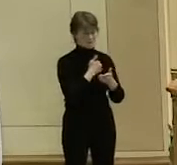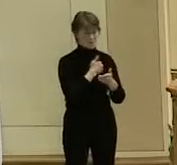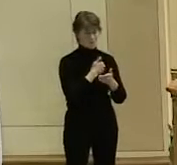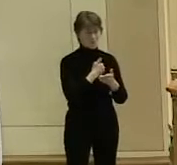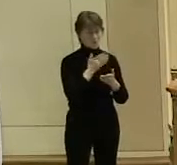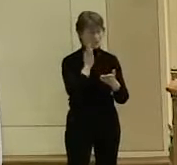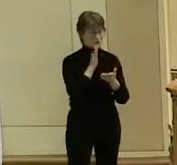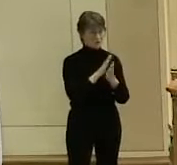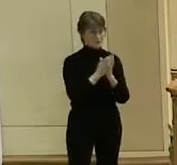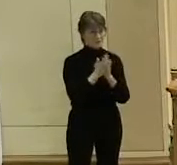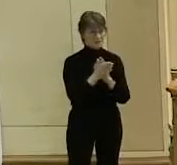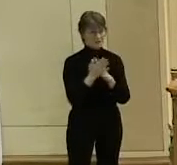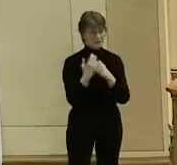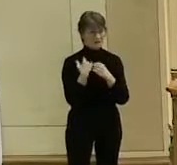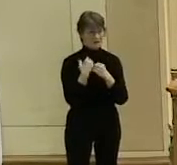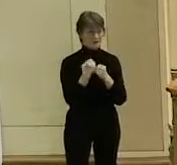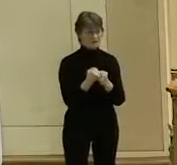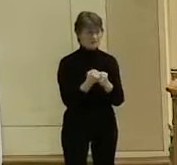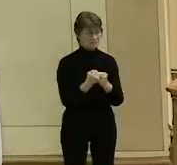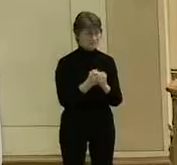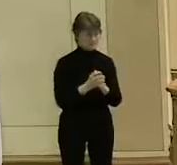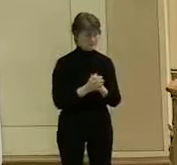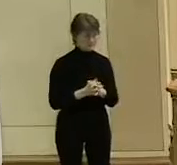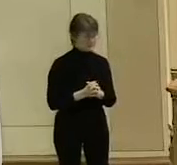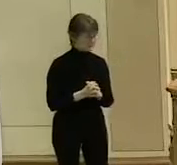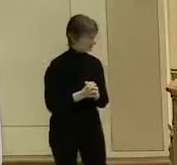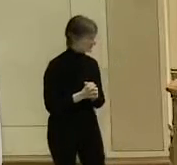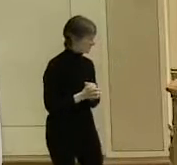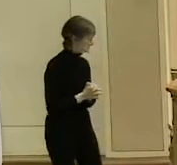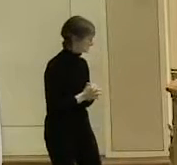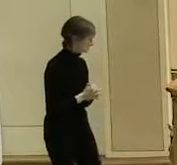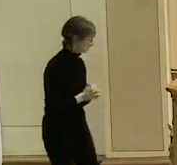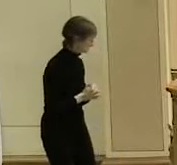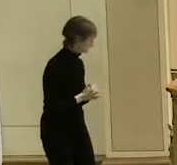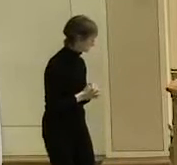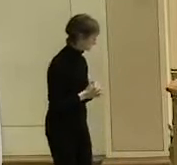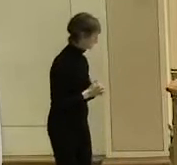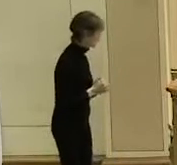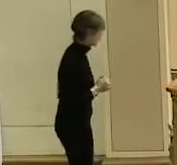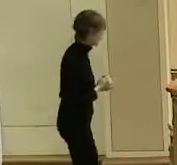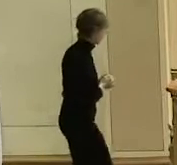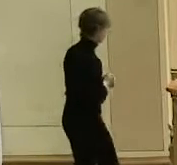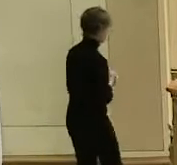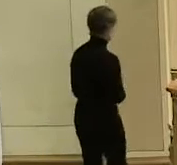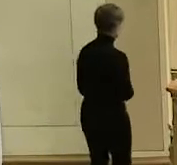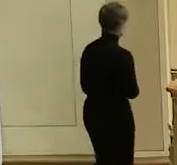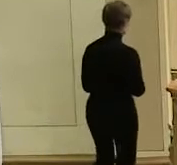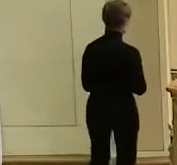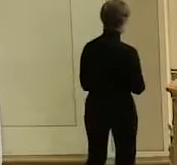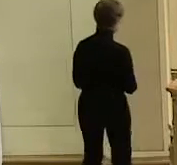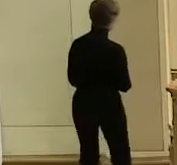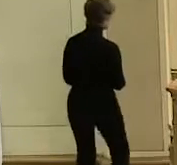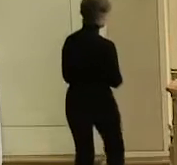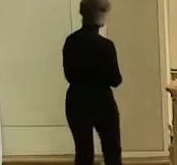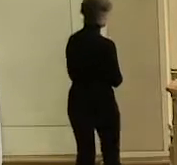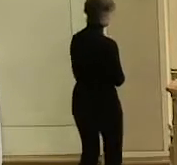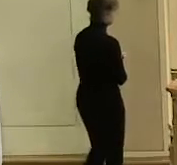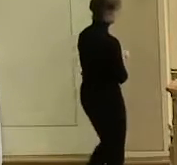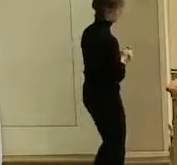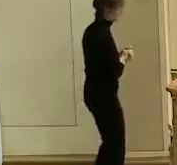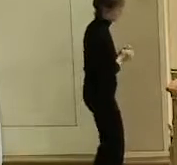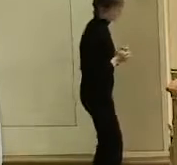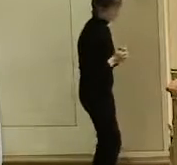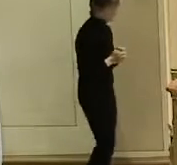my soul shall be healed. May the body of Christ keep me safe